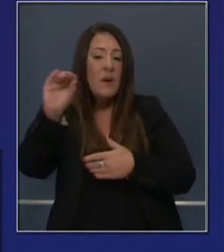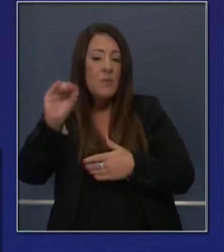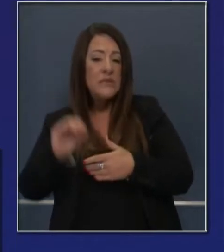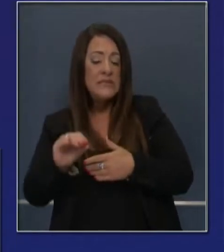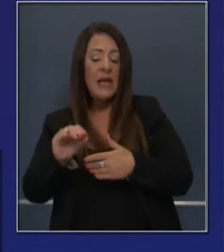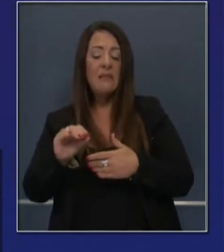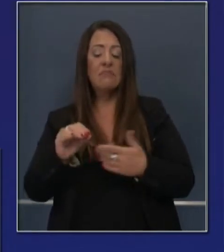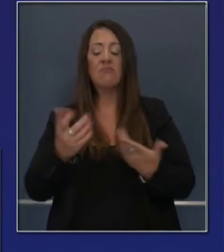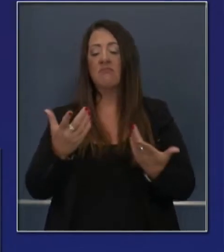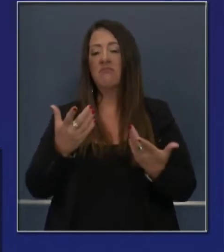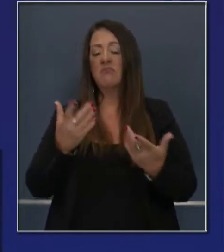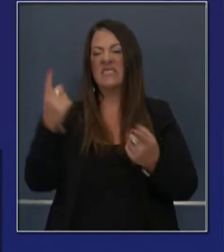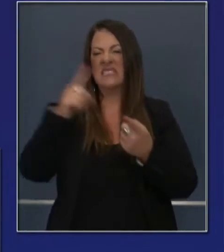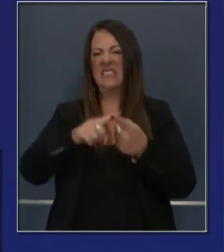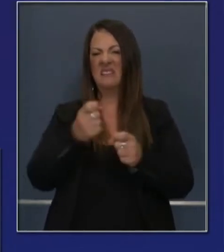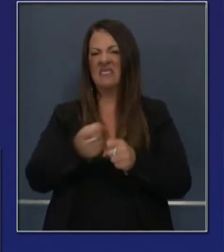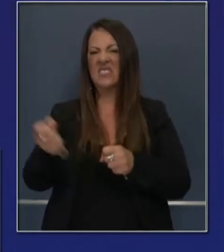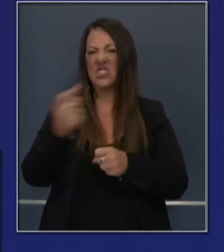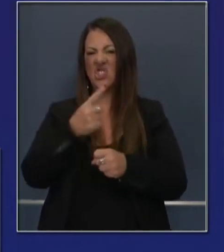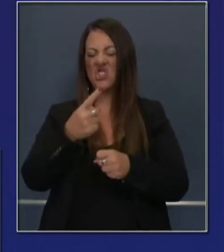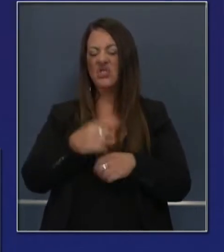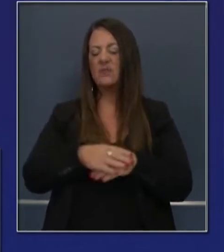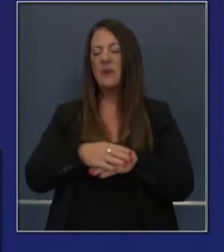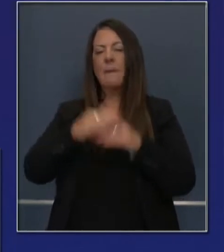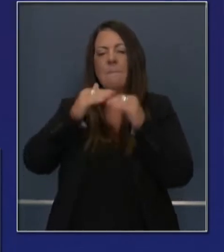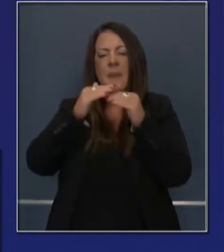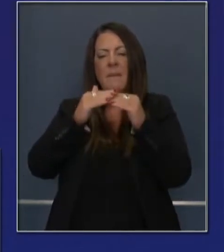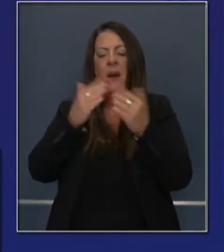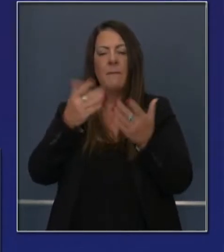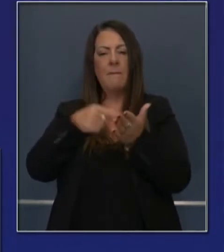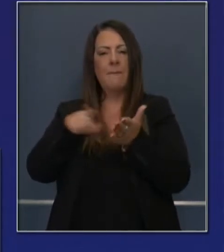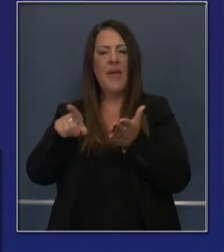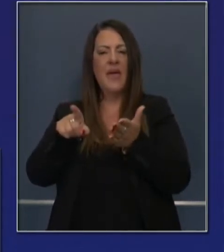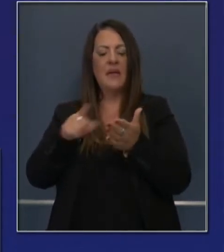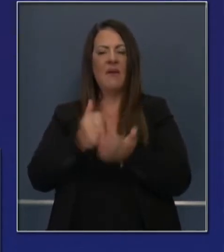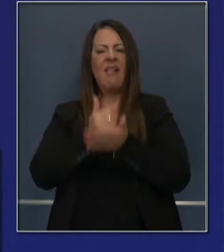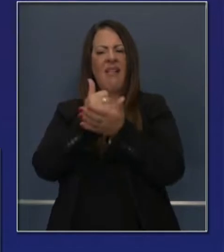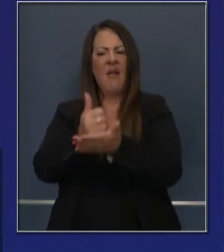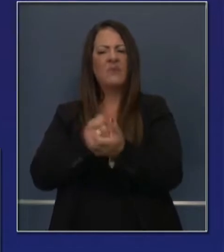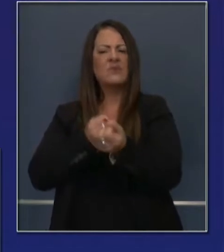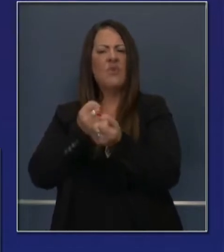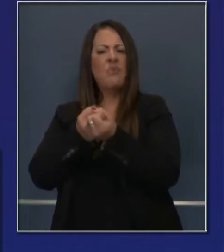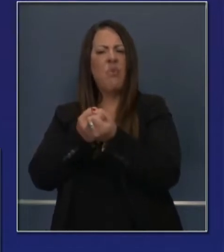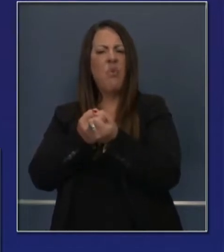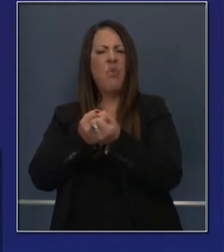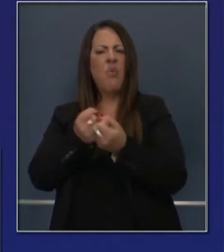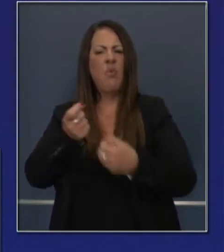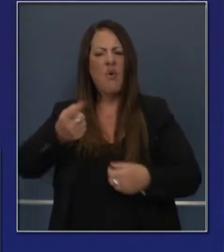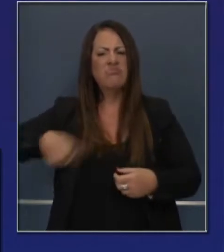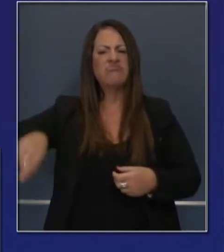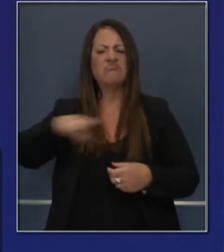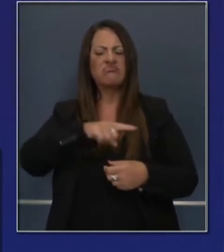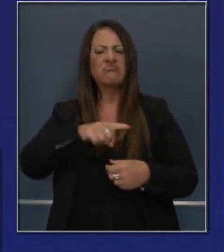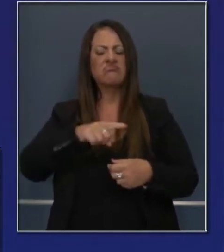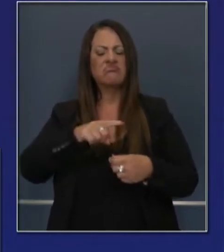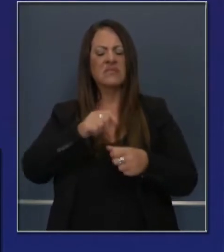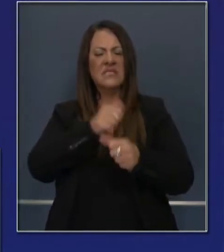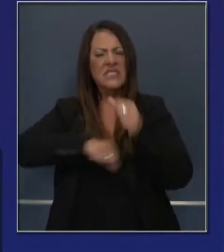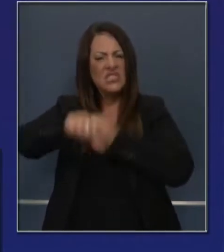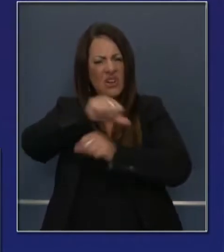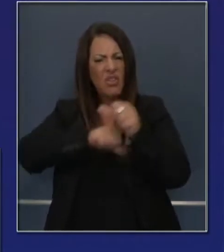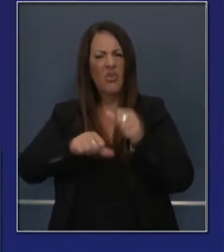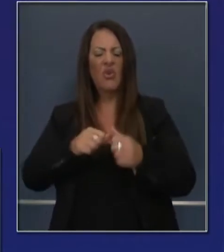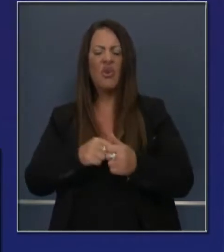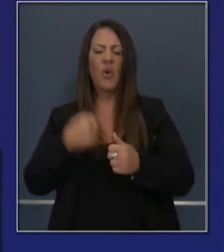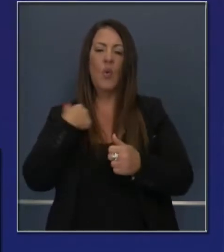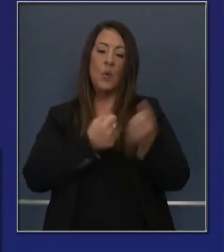at least, and that's a minimum, rental payments to help support this collective effort. Again, we're not only supporting